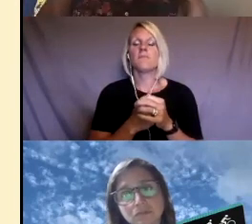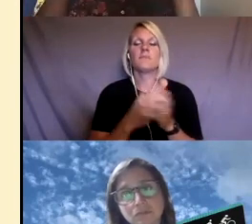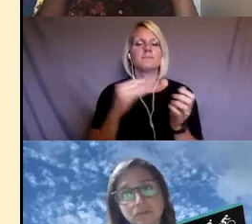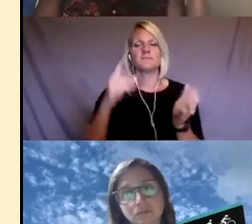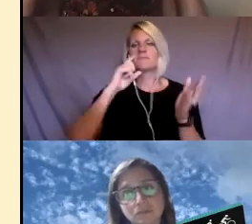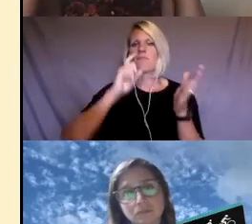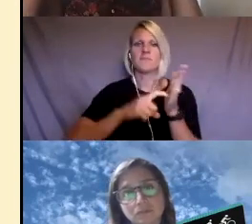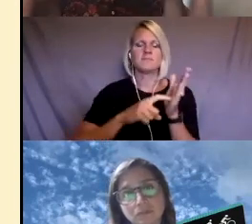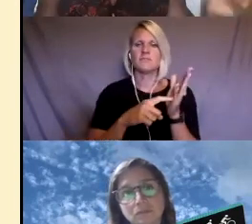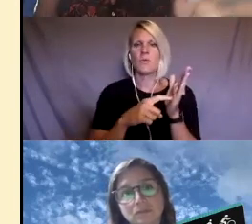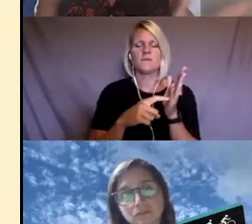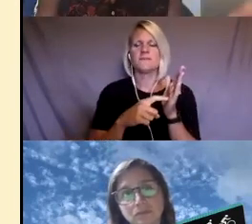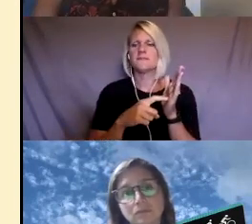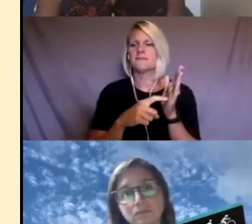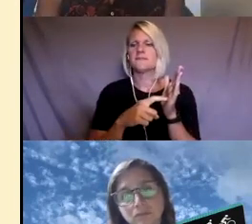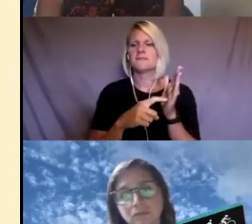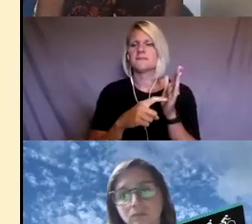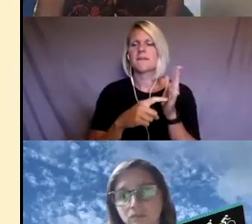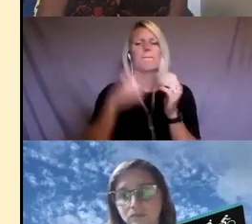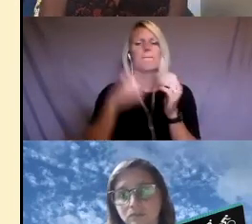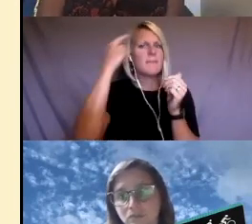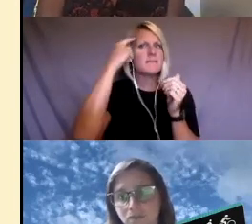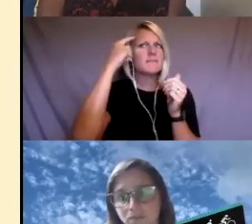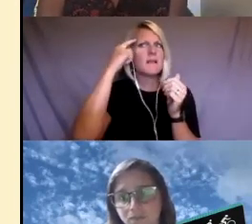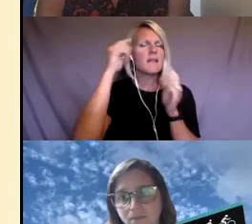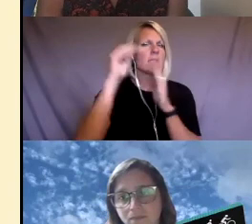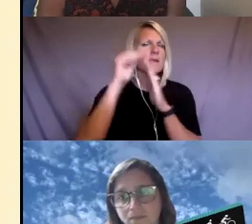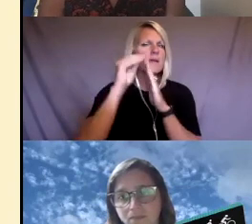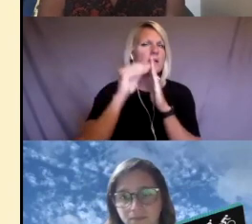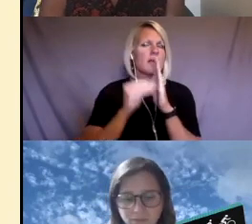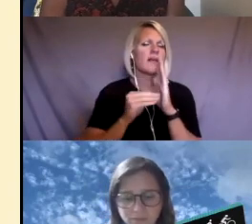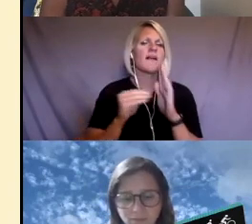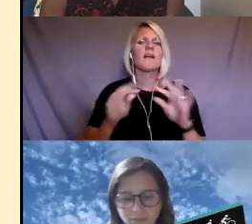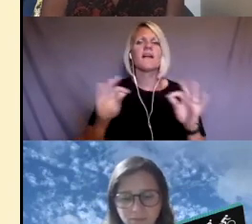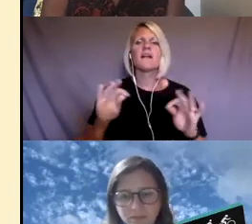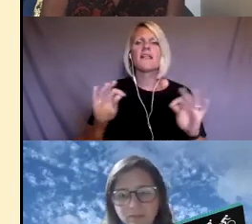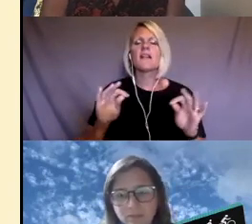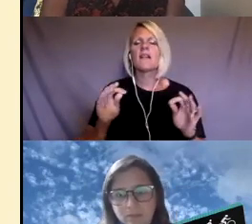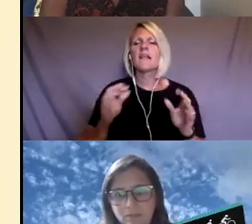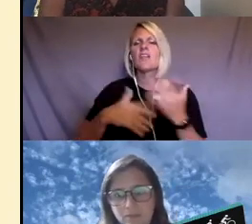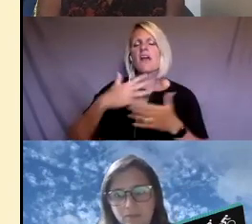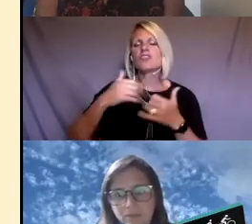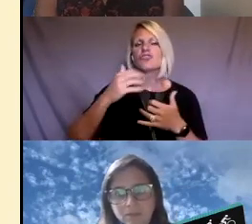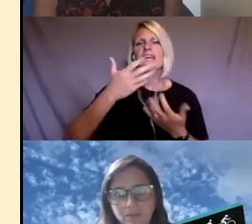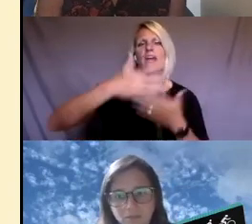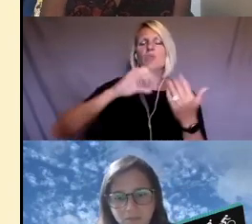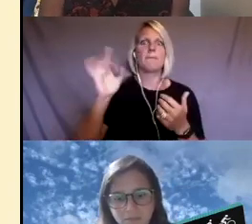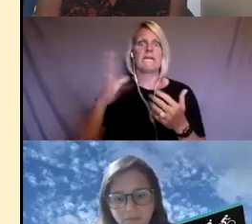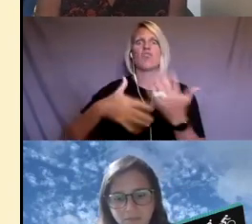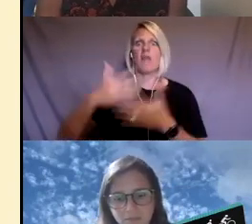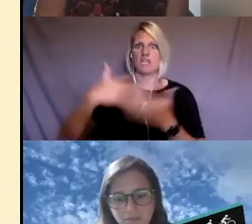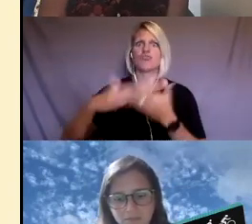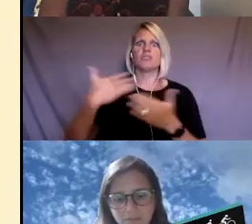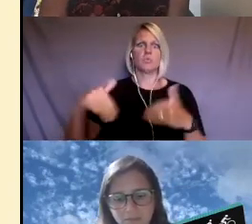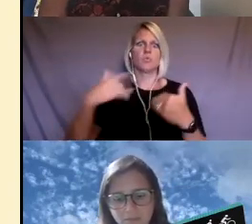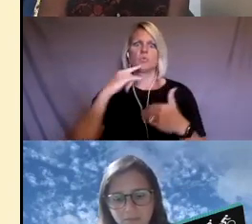I've made a mental note in my head of all the little interactions or big interactions that I've had with people that wouldn't have happened